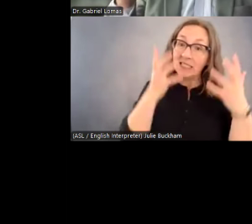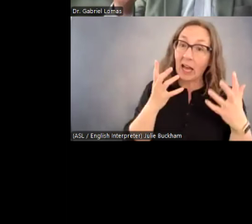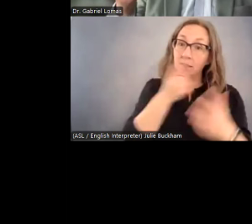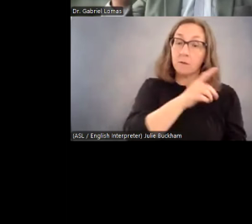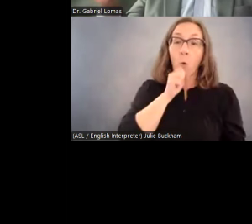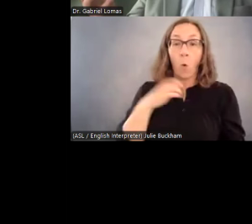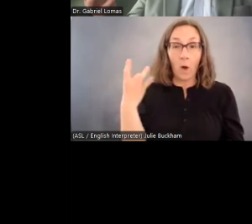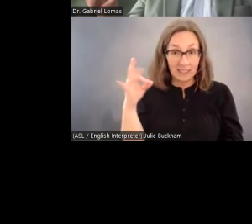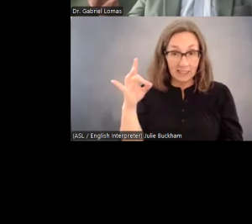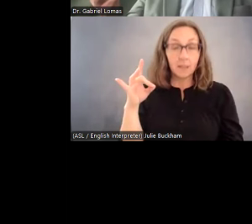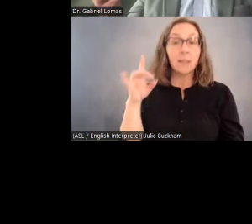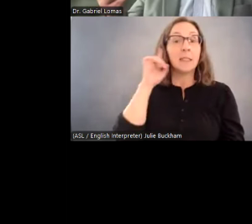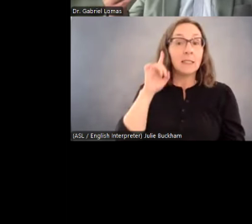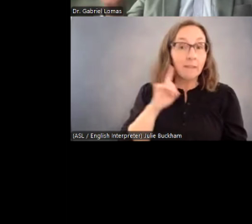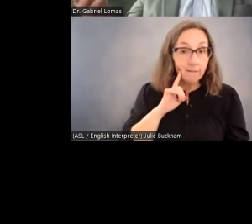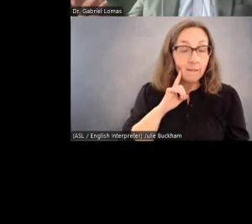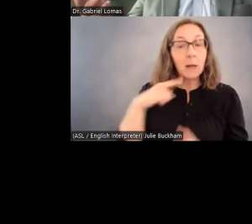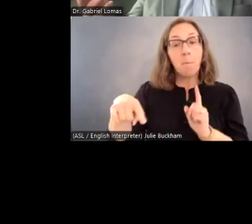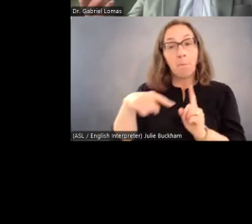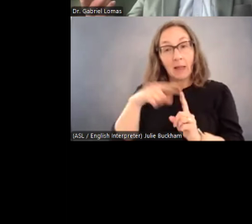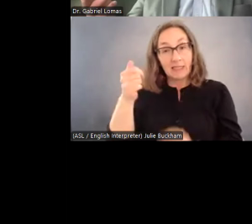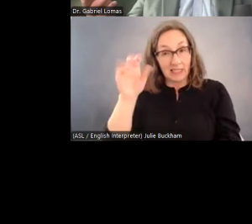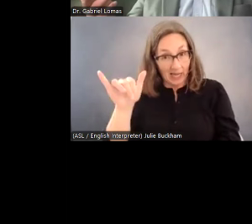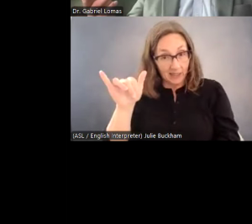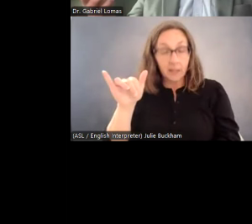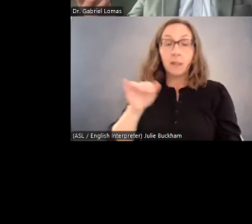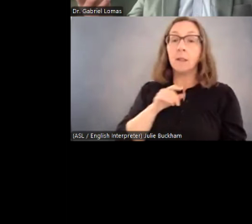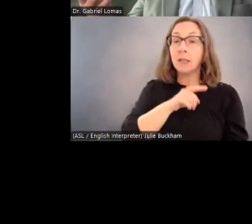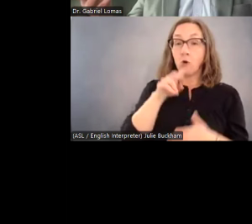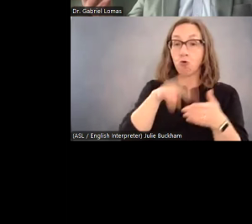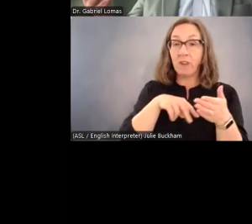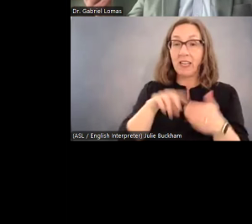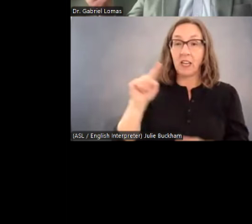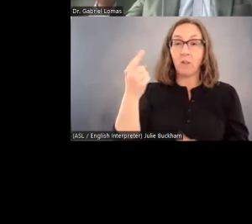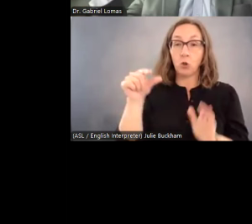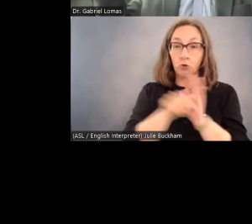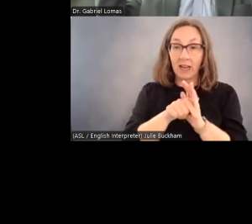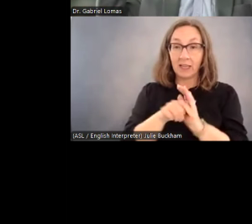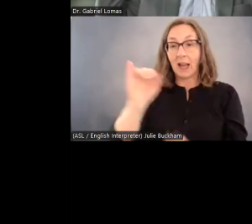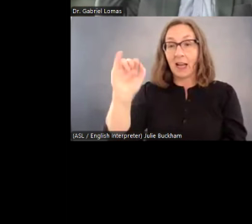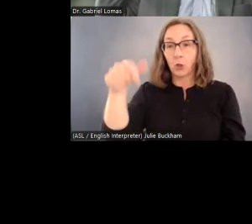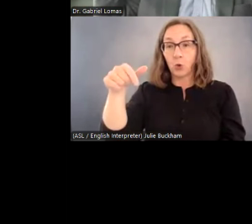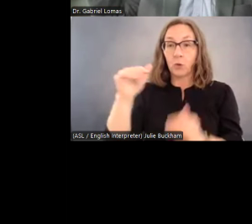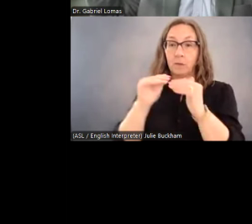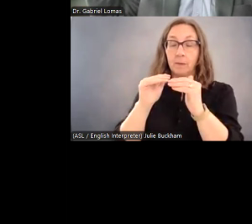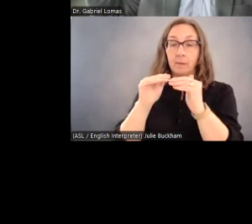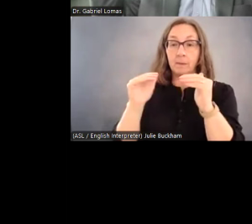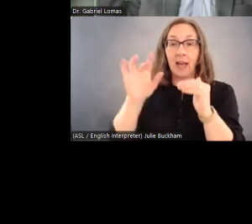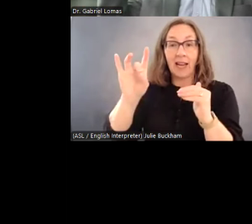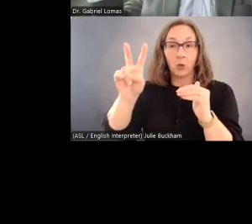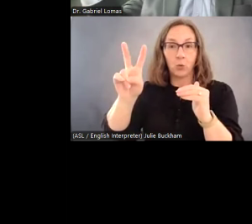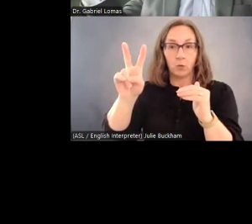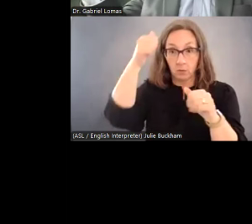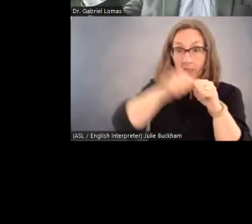old, he's deaf, and he's gay. His reading level is at the first grade and his IQ is 82. So again, 100 is